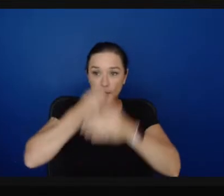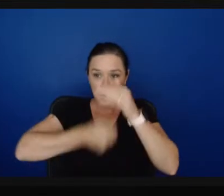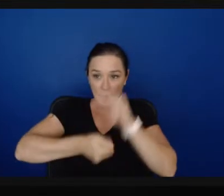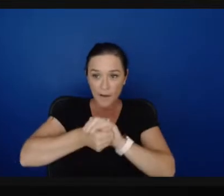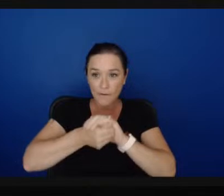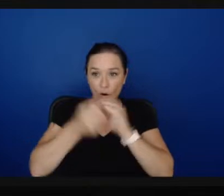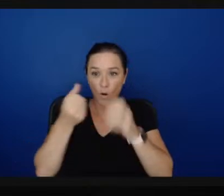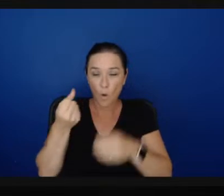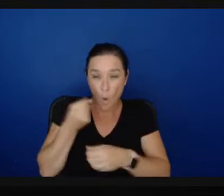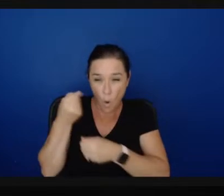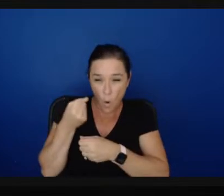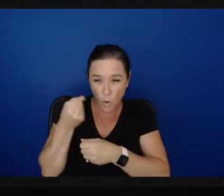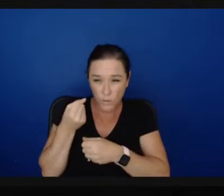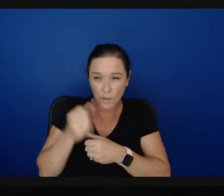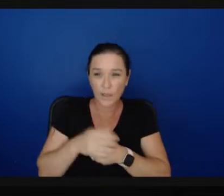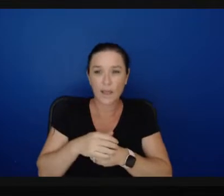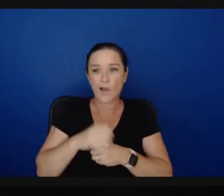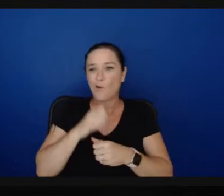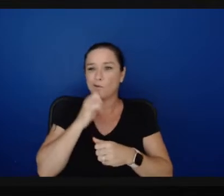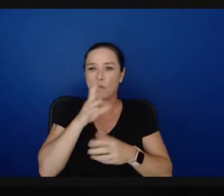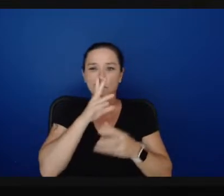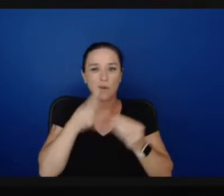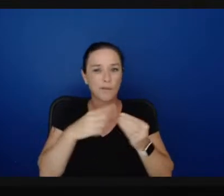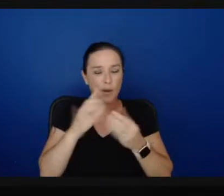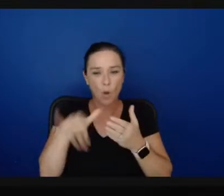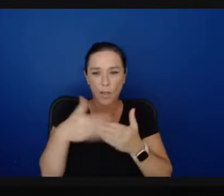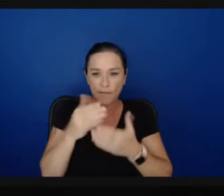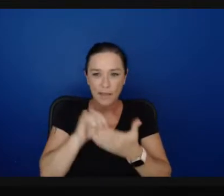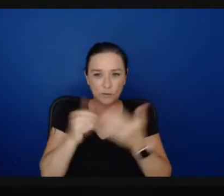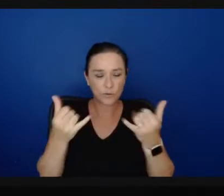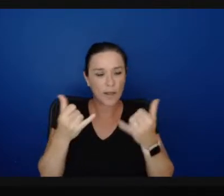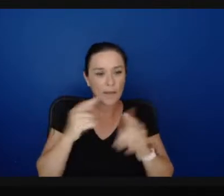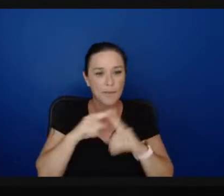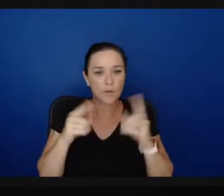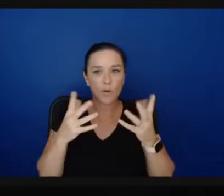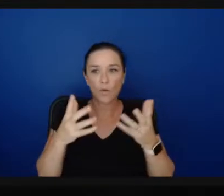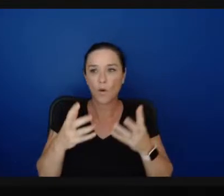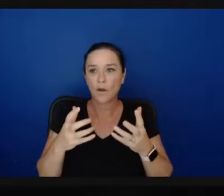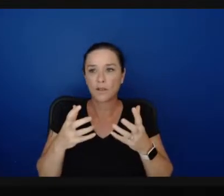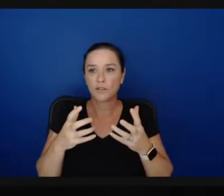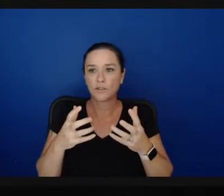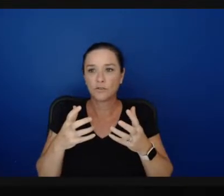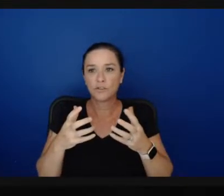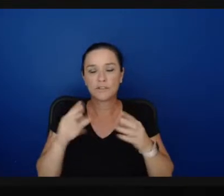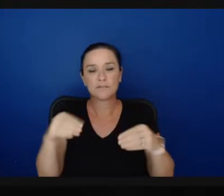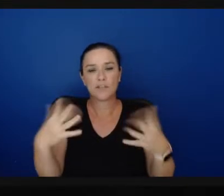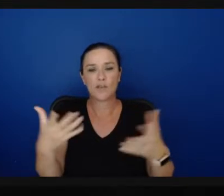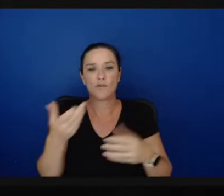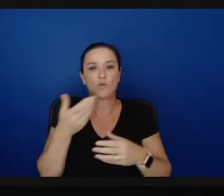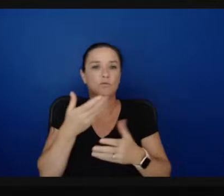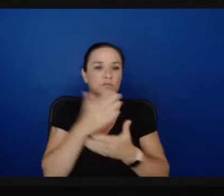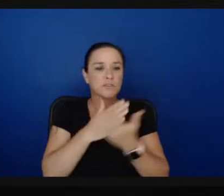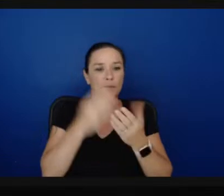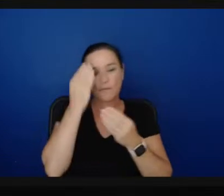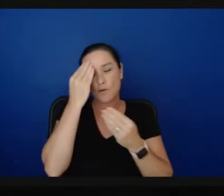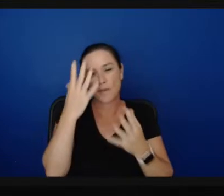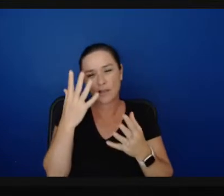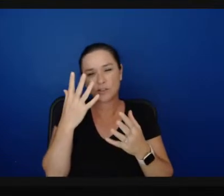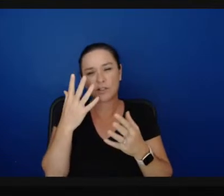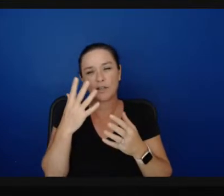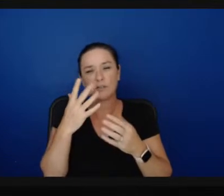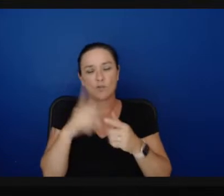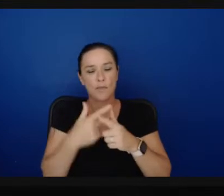all of that here today, but we wanted to just give a little insight, provoke a little bit of thought and